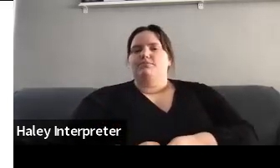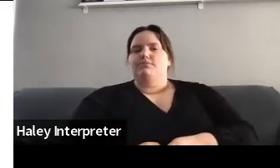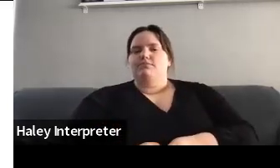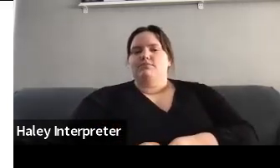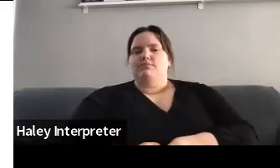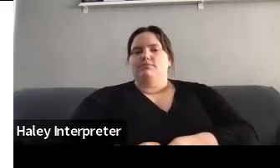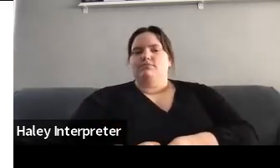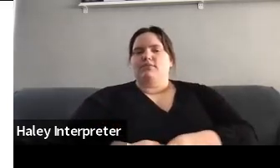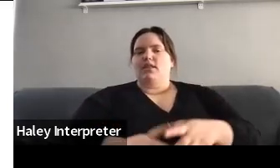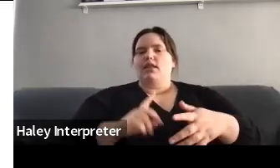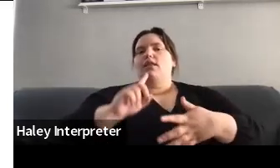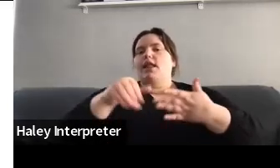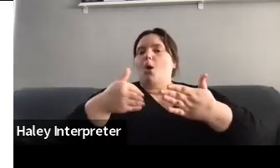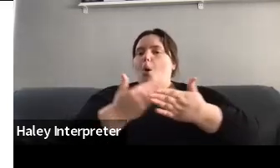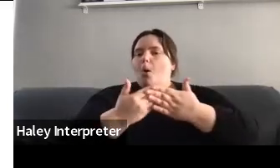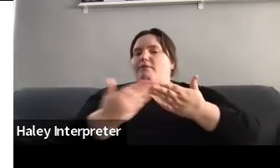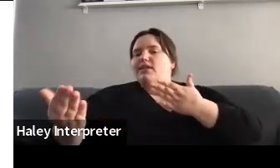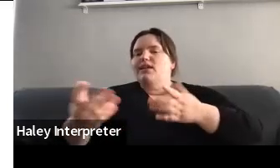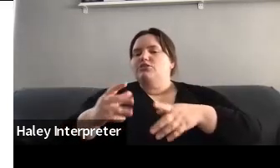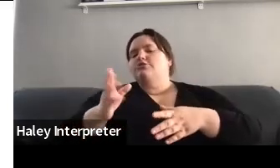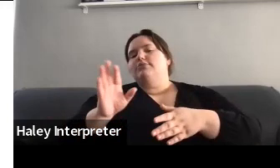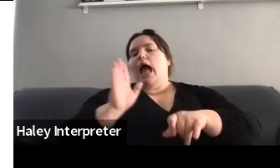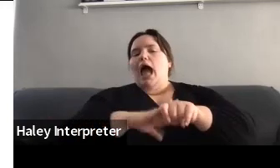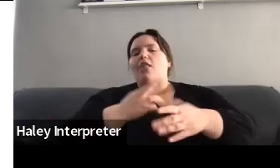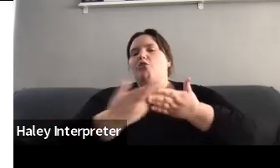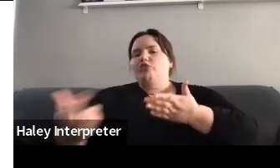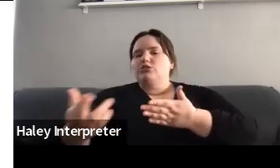things are on your resource list.